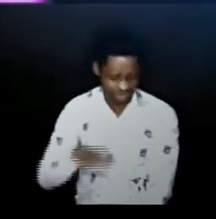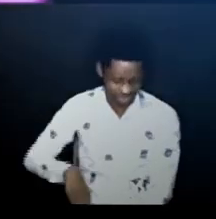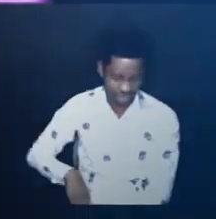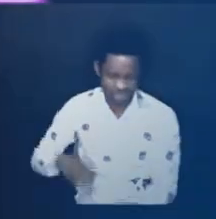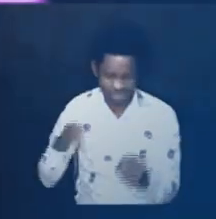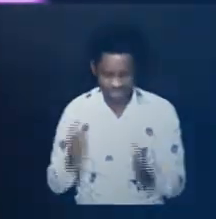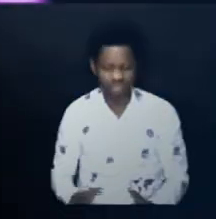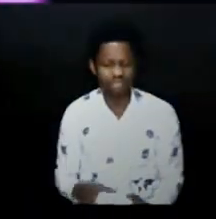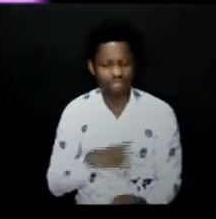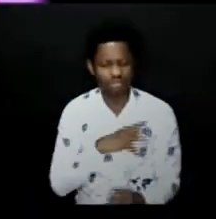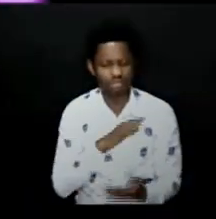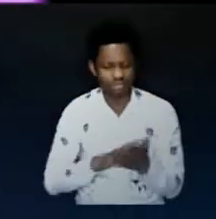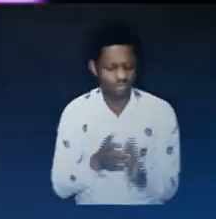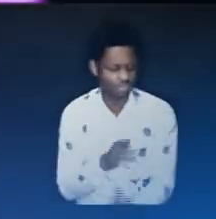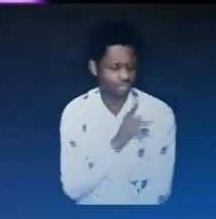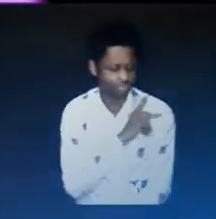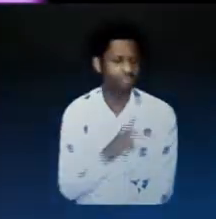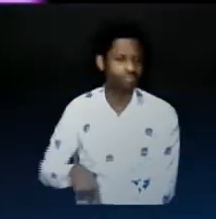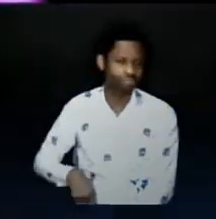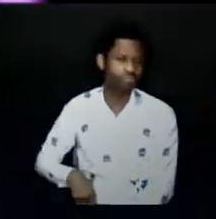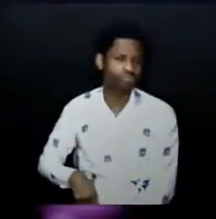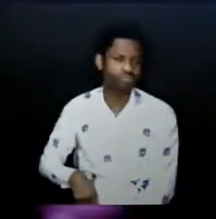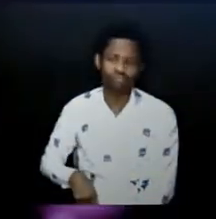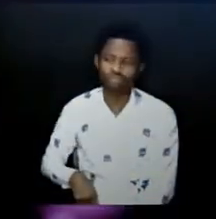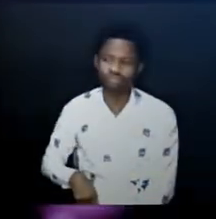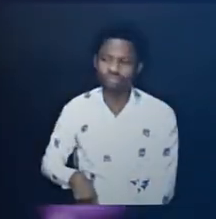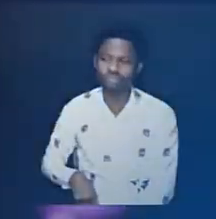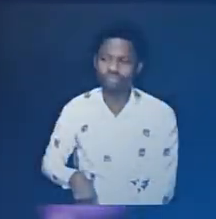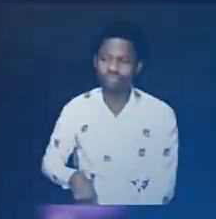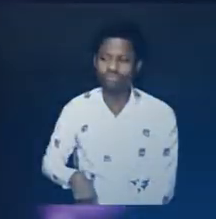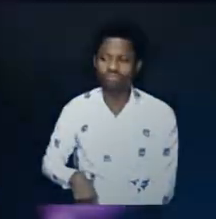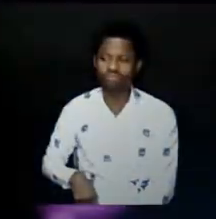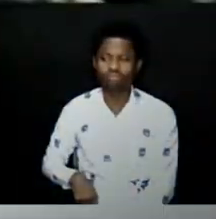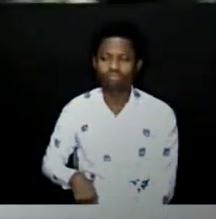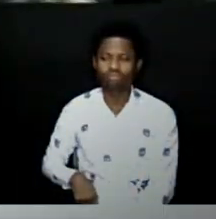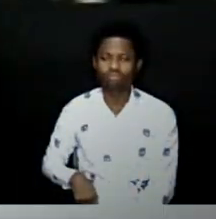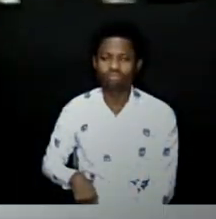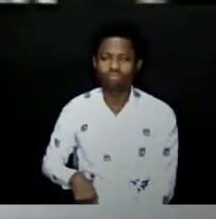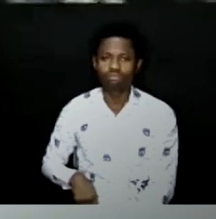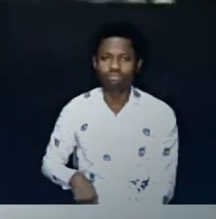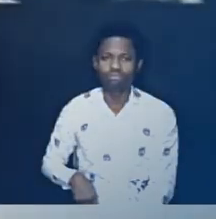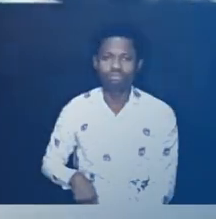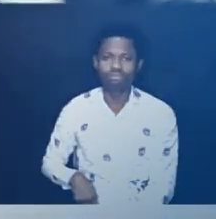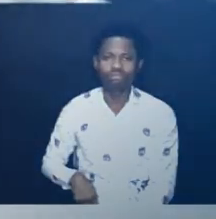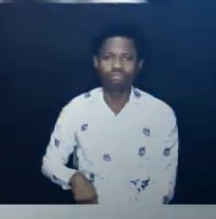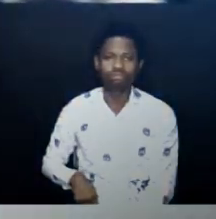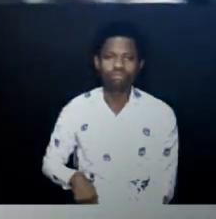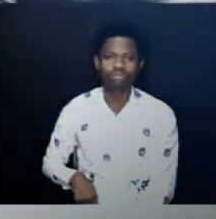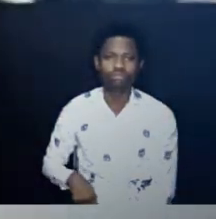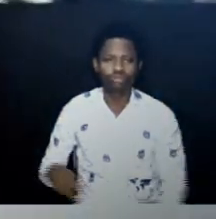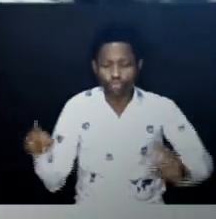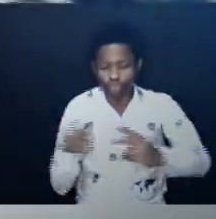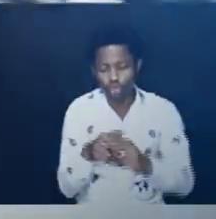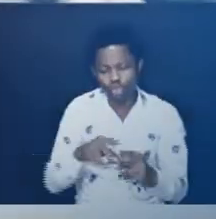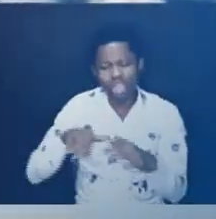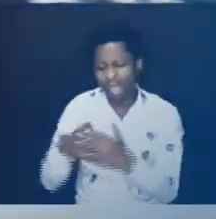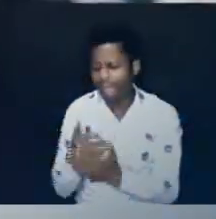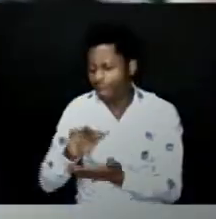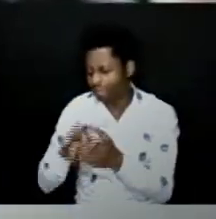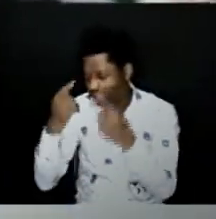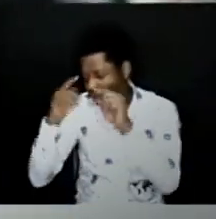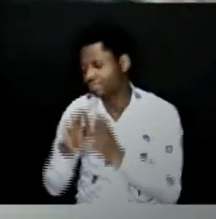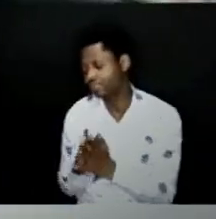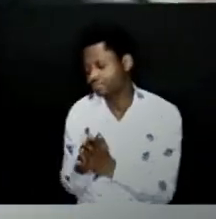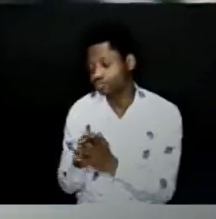doing this, the church must raise and release Christ-like believers into the society.